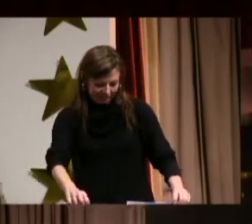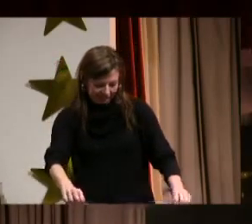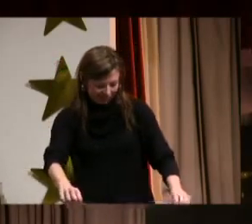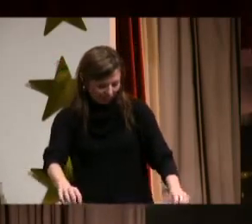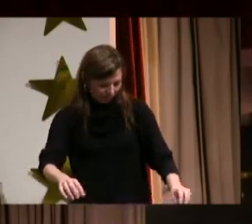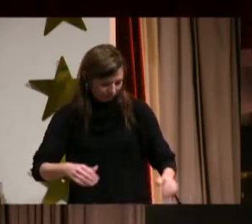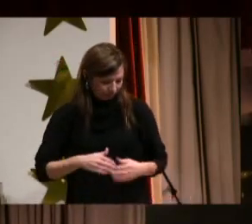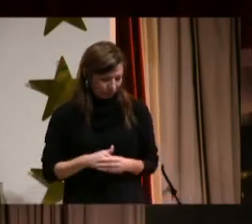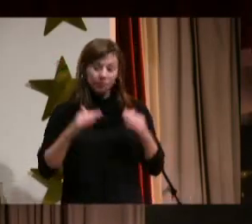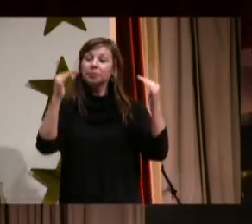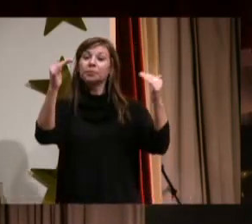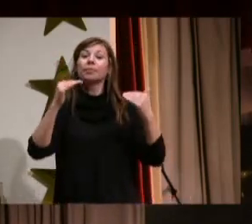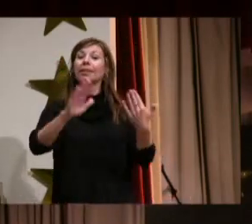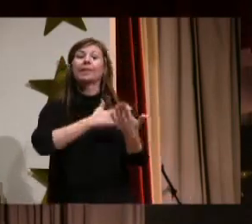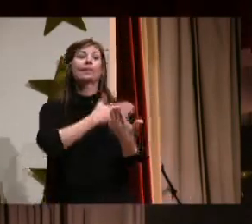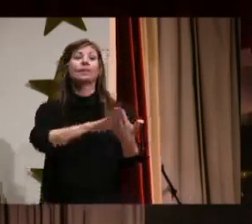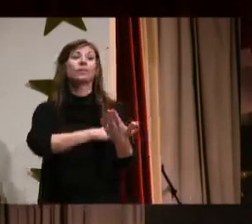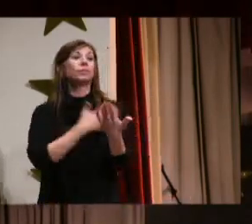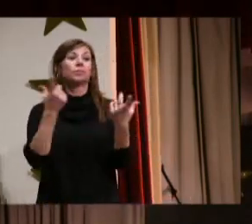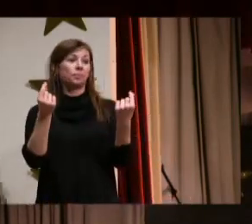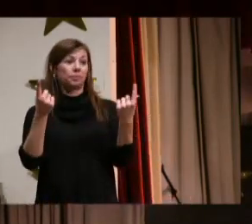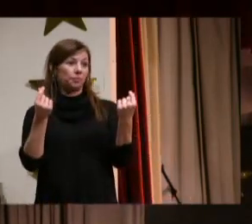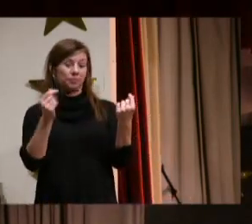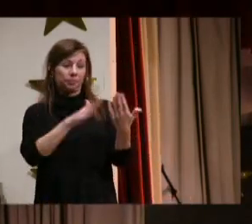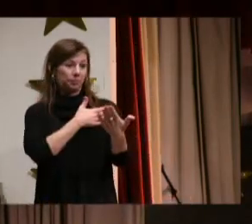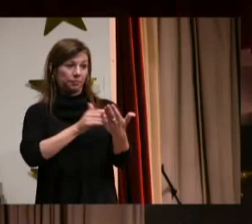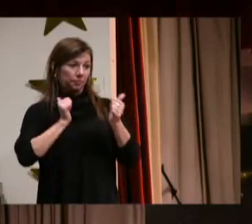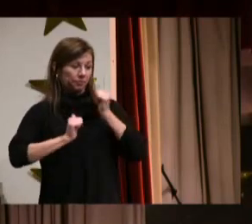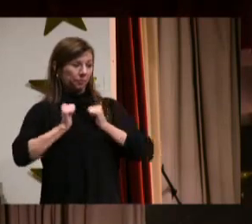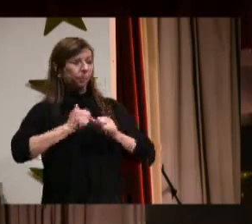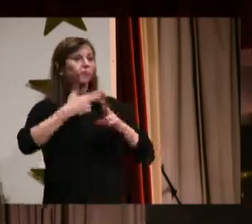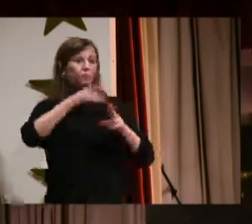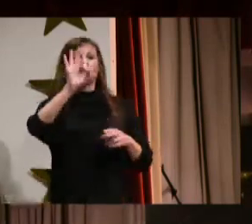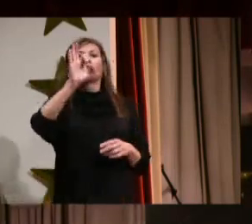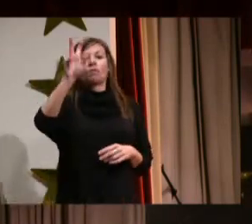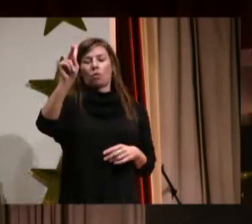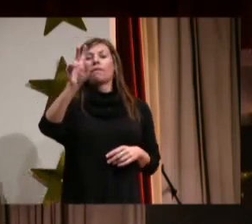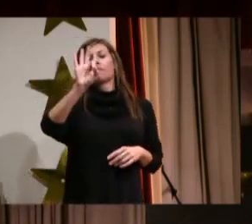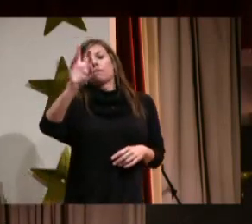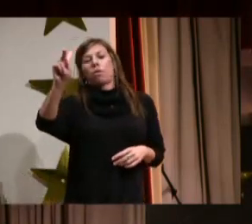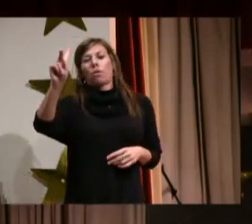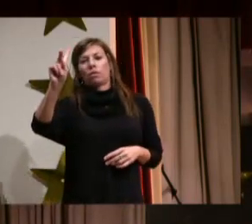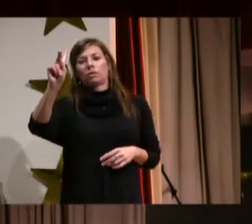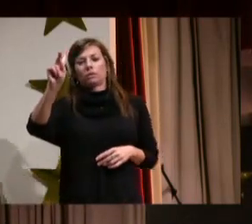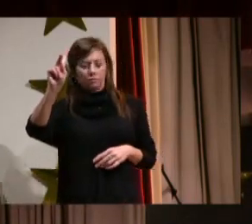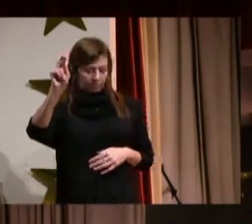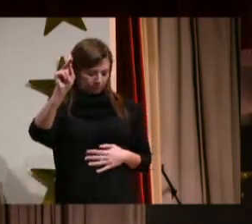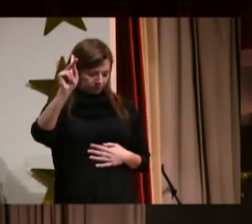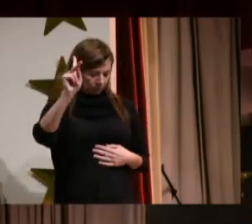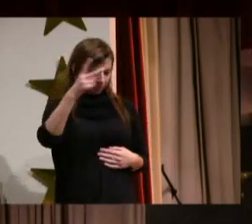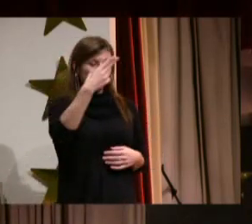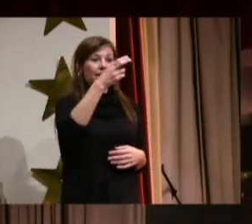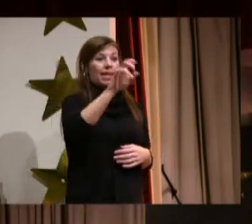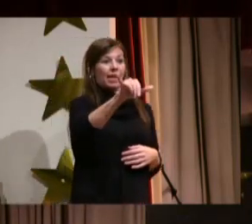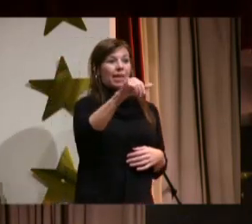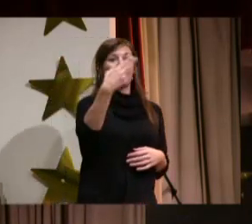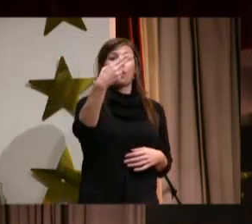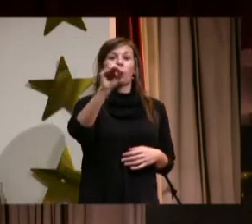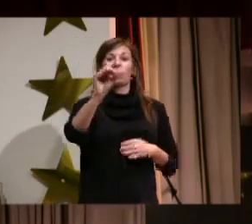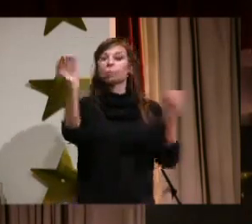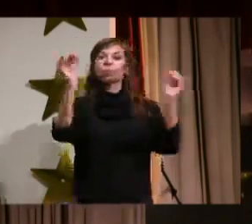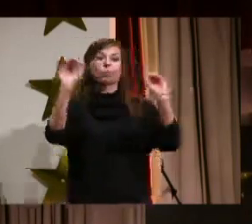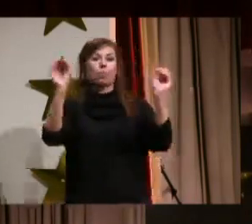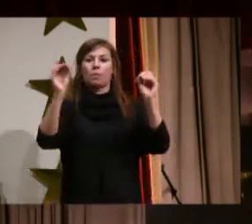Our next song that we'll be performing tonight is a folk song, Hey Ho, Nobody Home. Thank you.